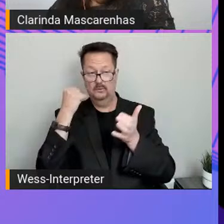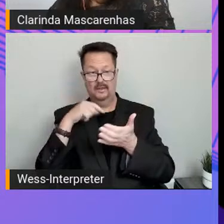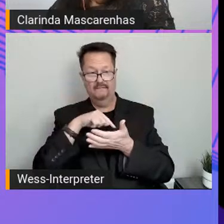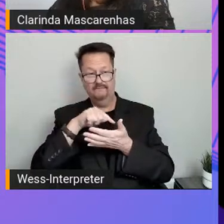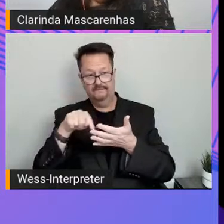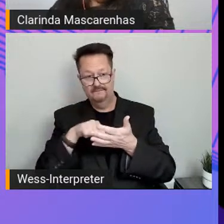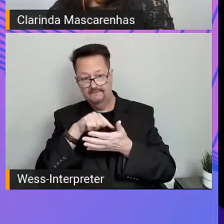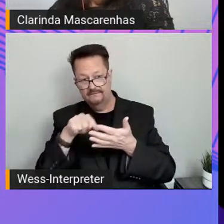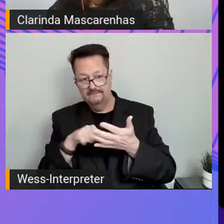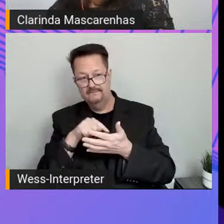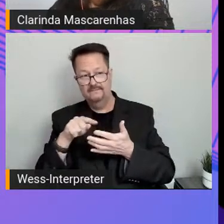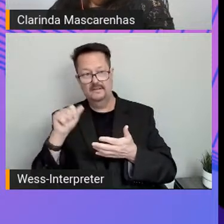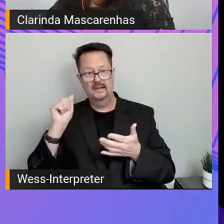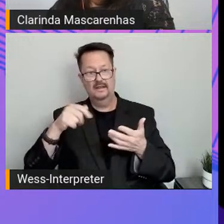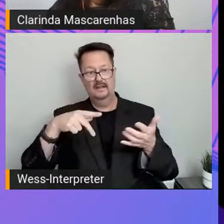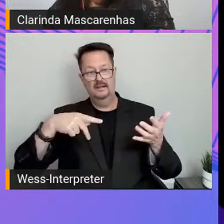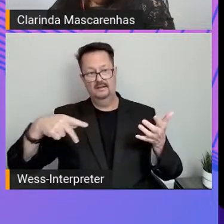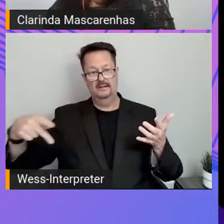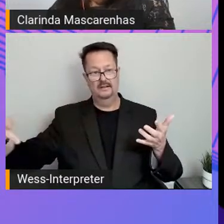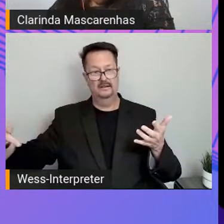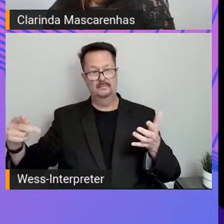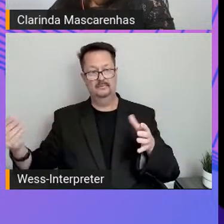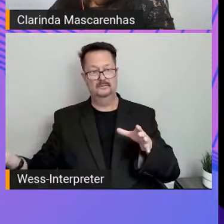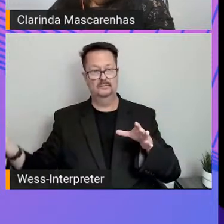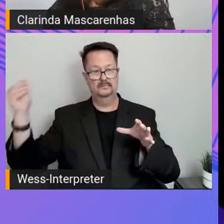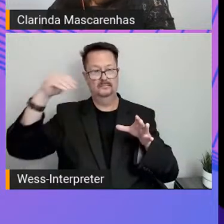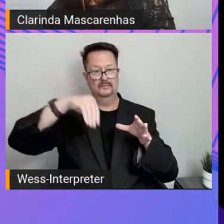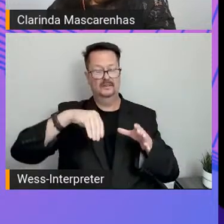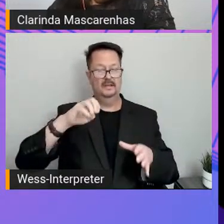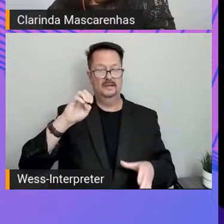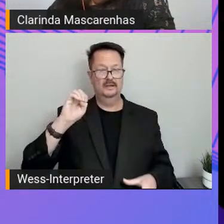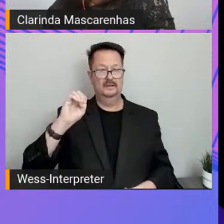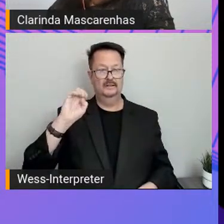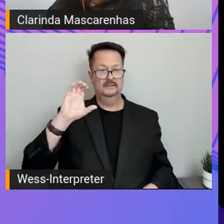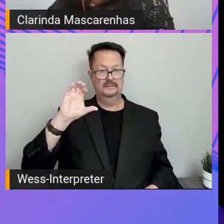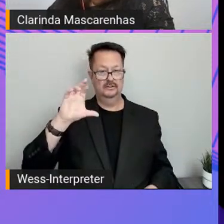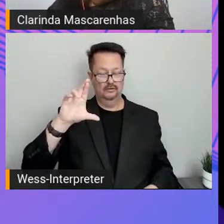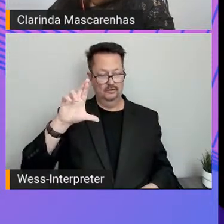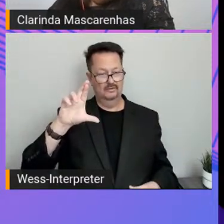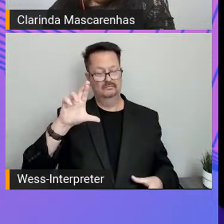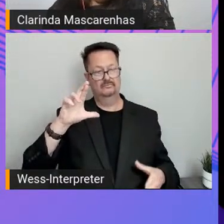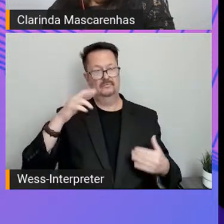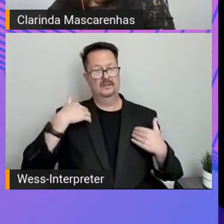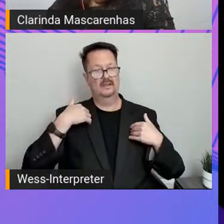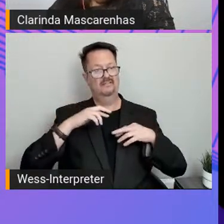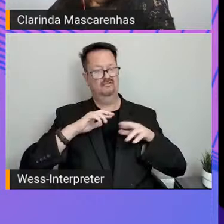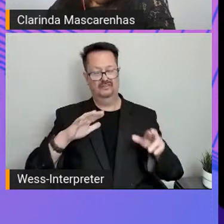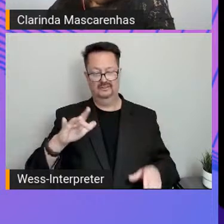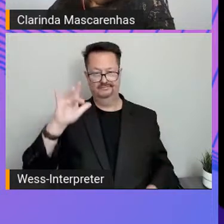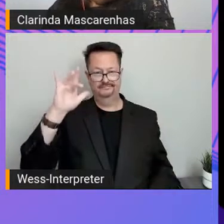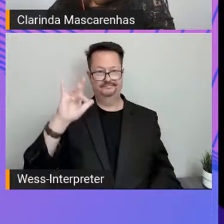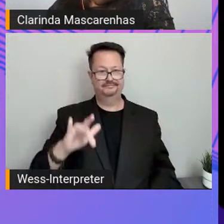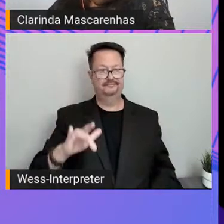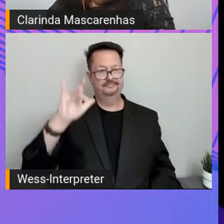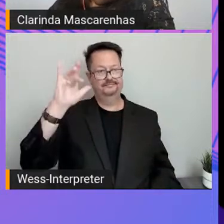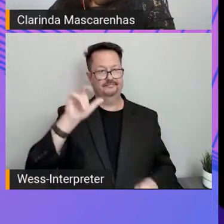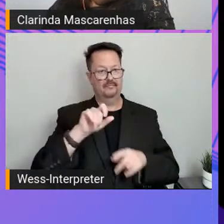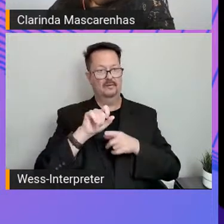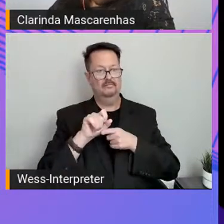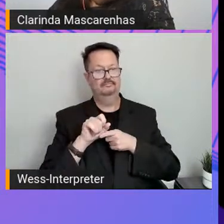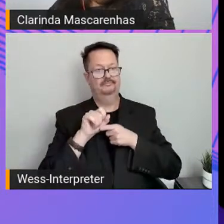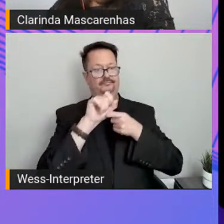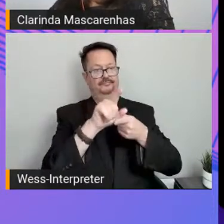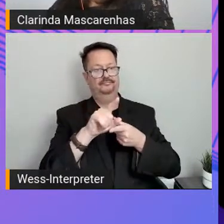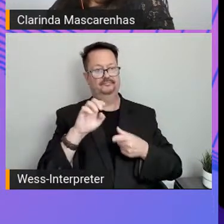applications that you've pushed to a container registry like ECR, we directly have a button that allows you to quickly launch from